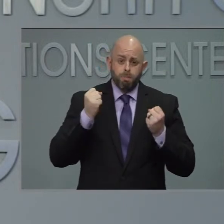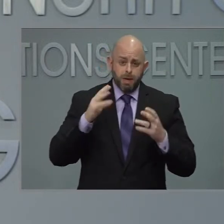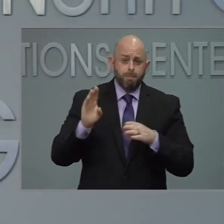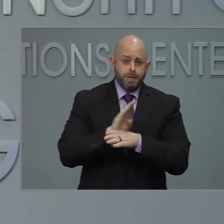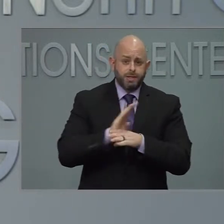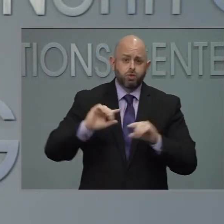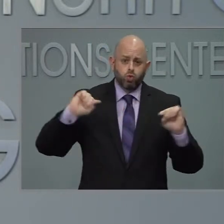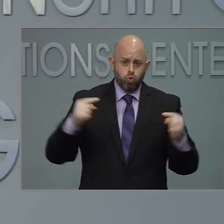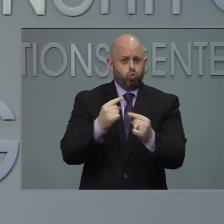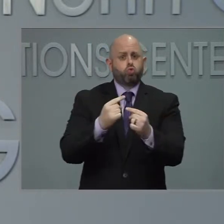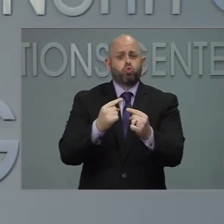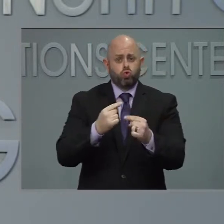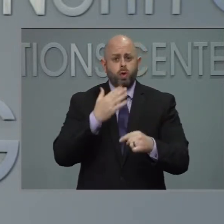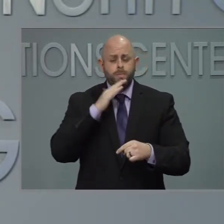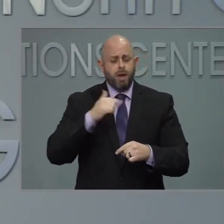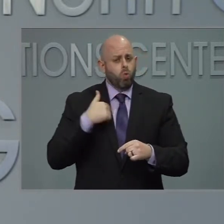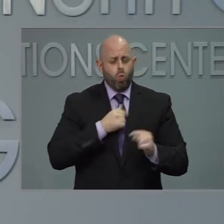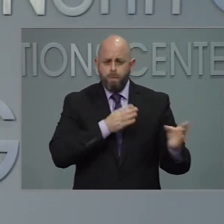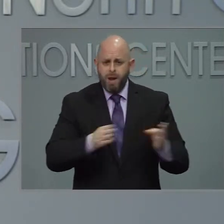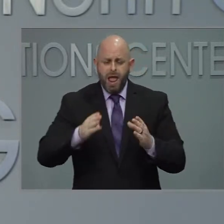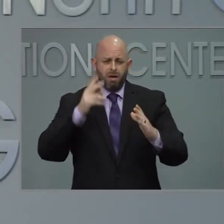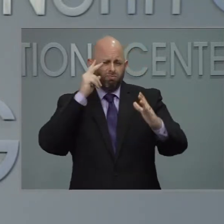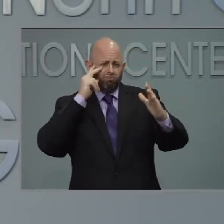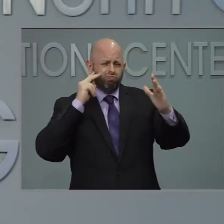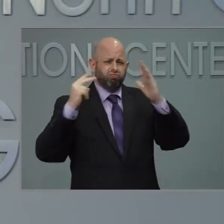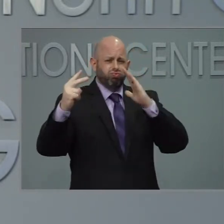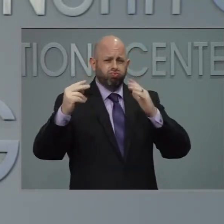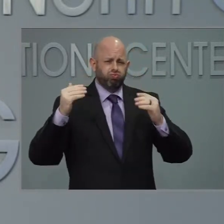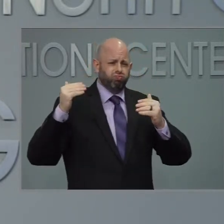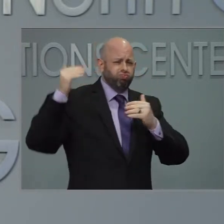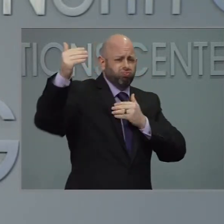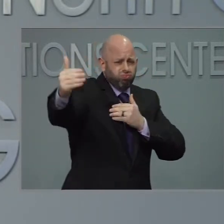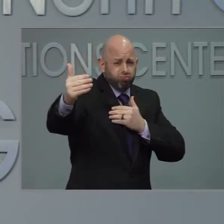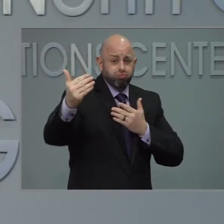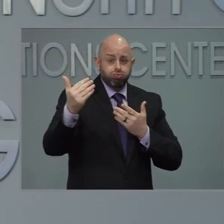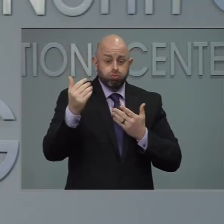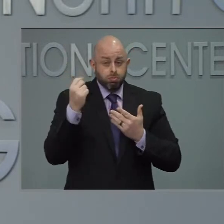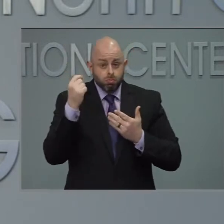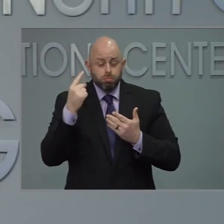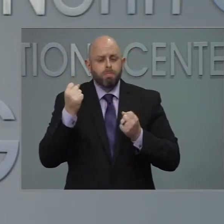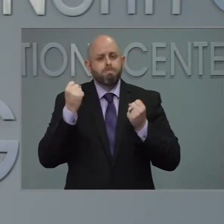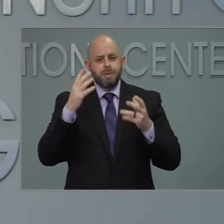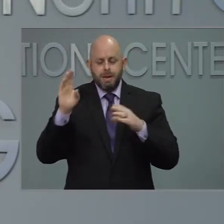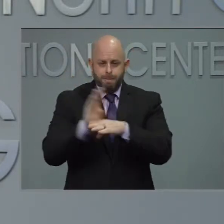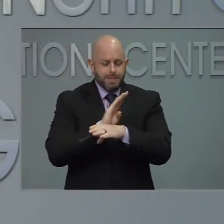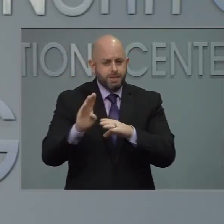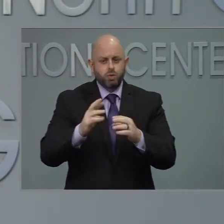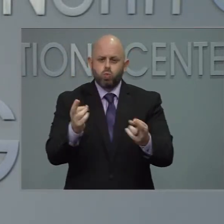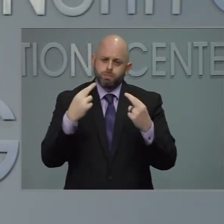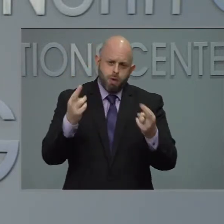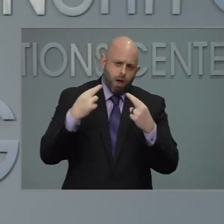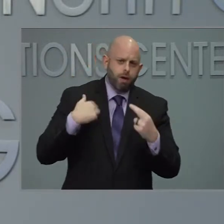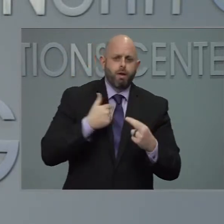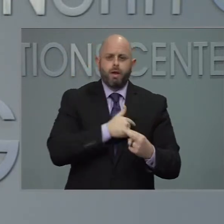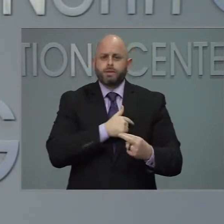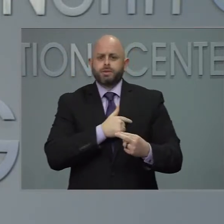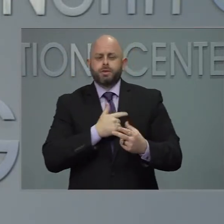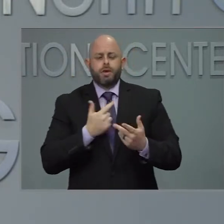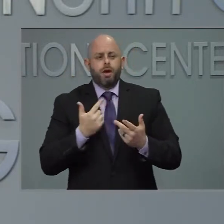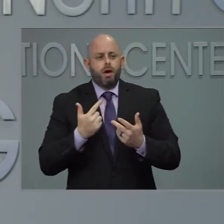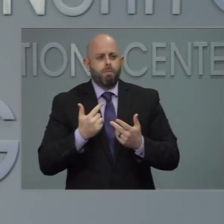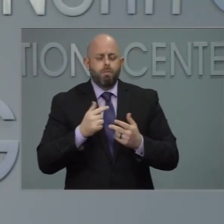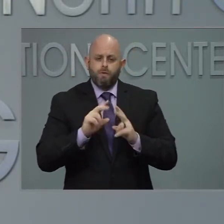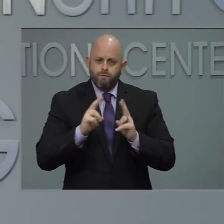worst by this. We're getting so much response from businesses all over the world about being